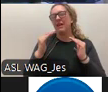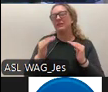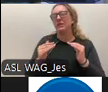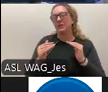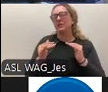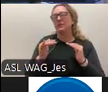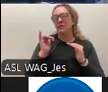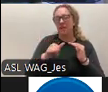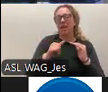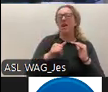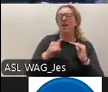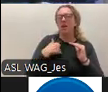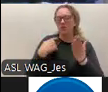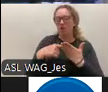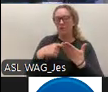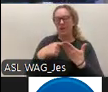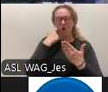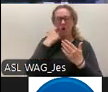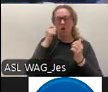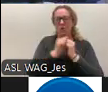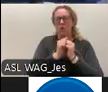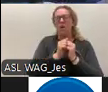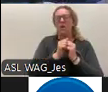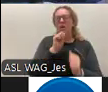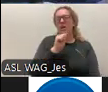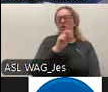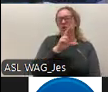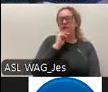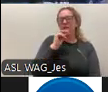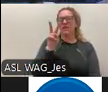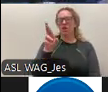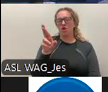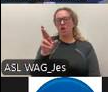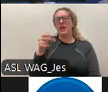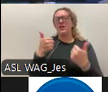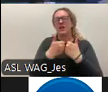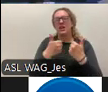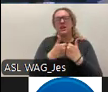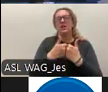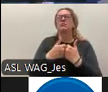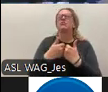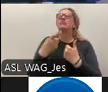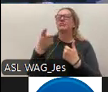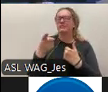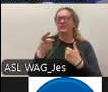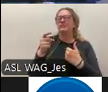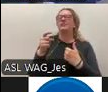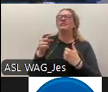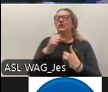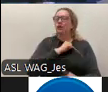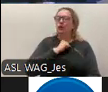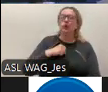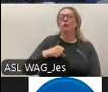that I was talking about earlier with AR and VR. The game Super Fruit Ninja is so